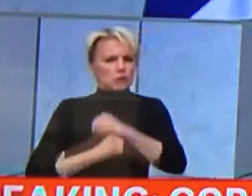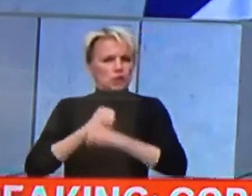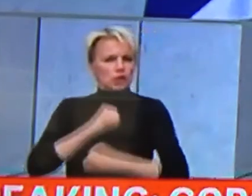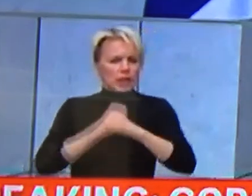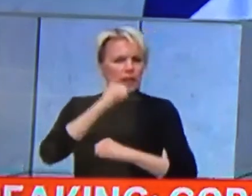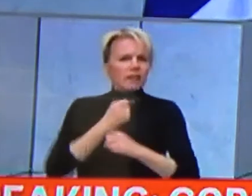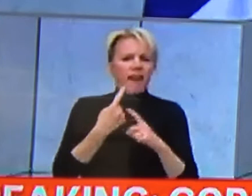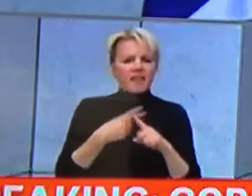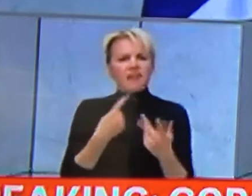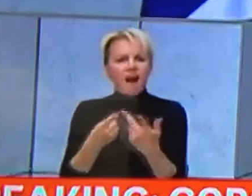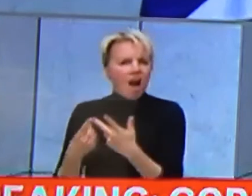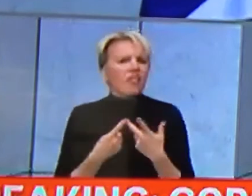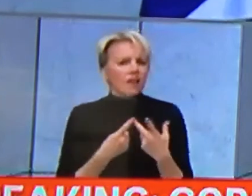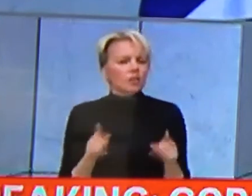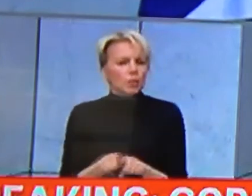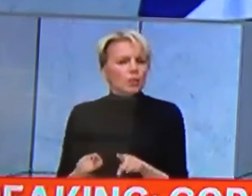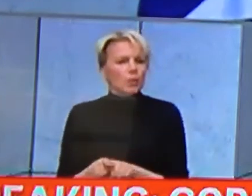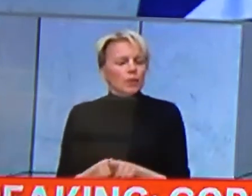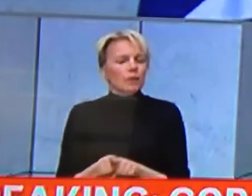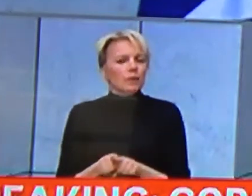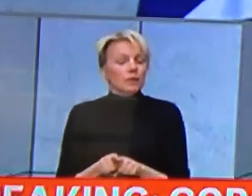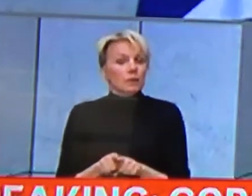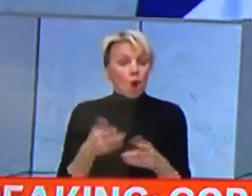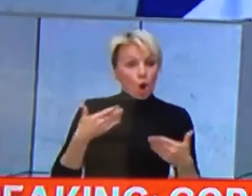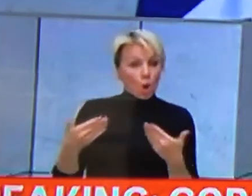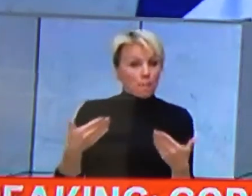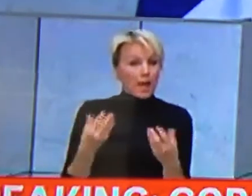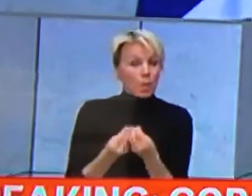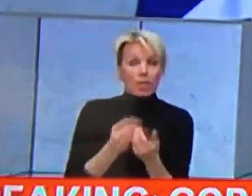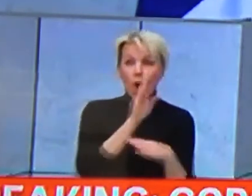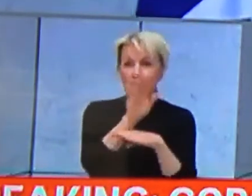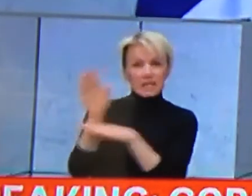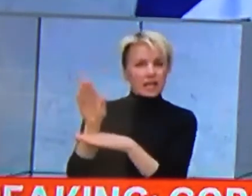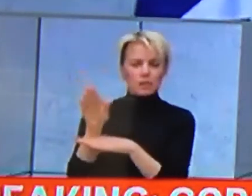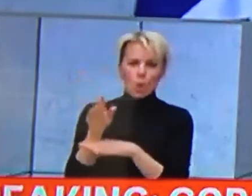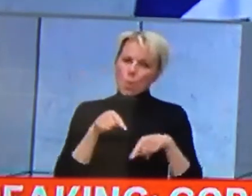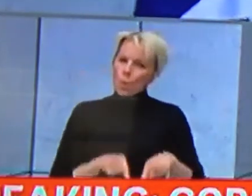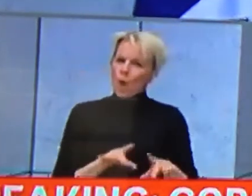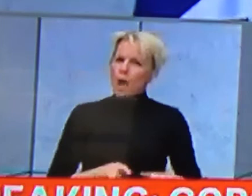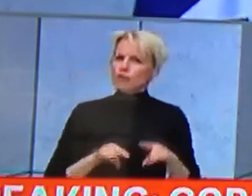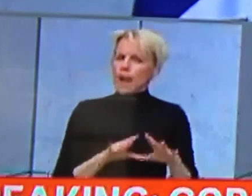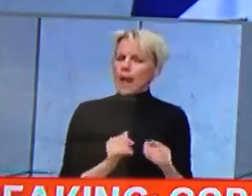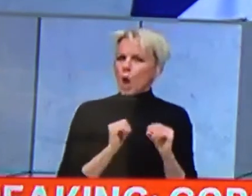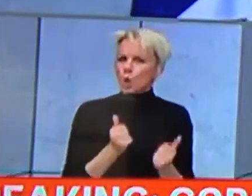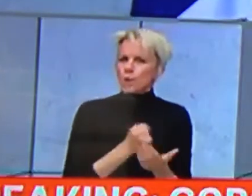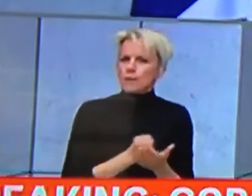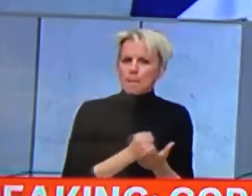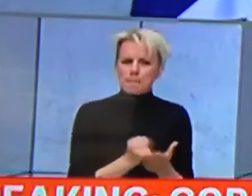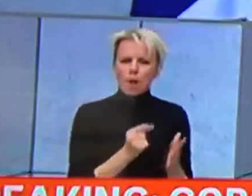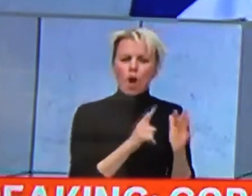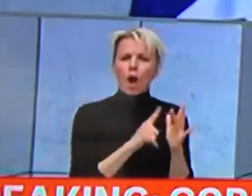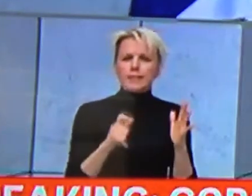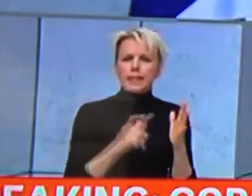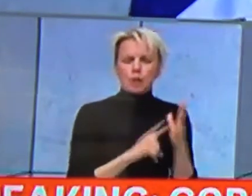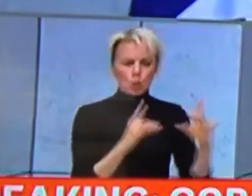compared to many countries, our baseline ICU capacity is very good, much better per head of population than many other